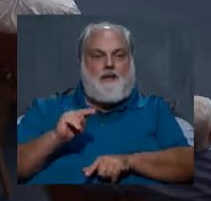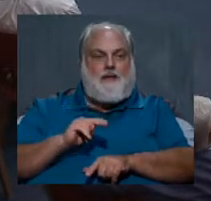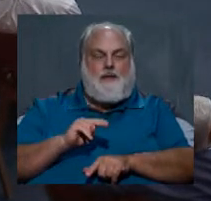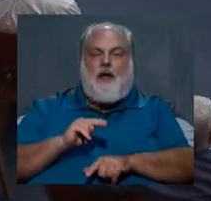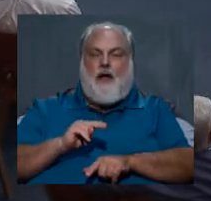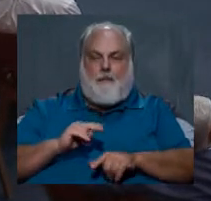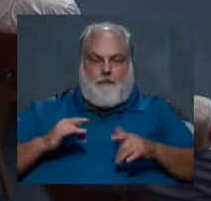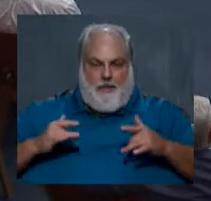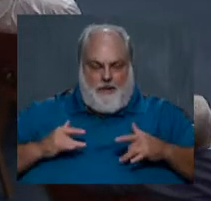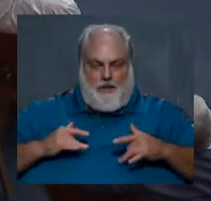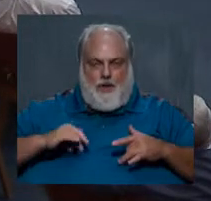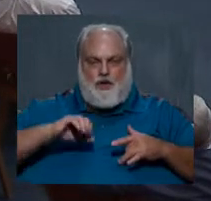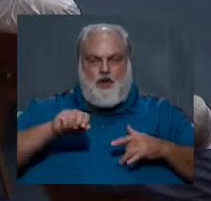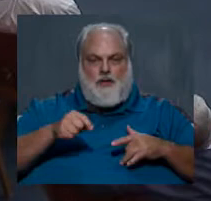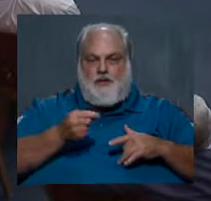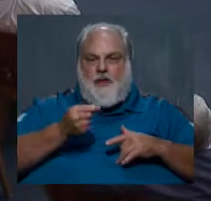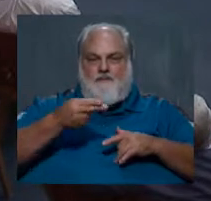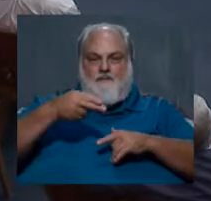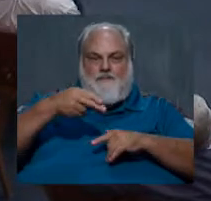Joseph Peroni.